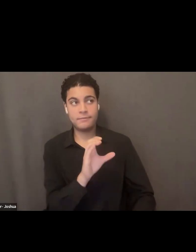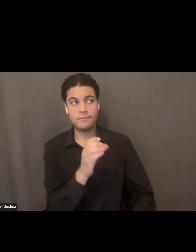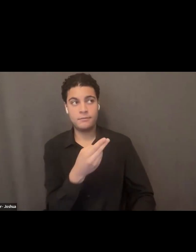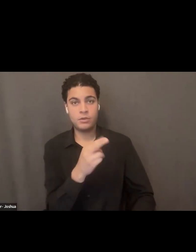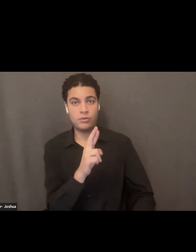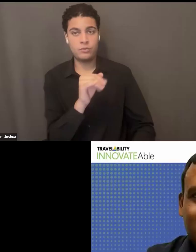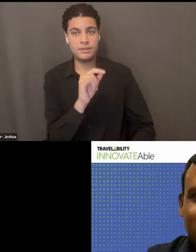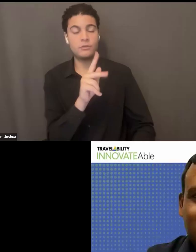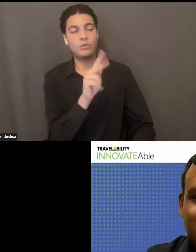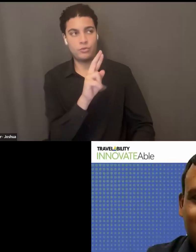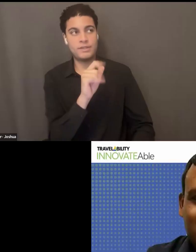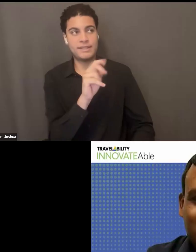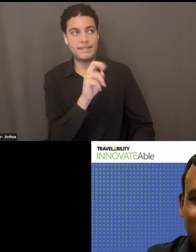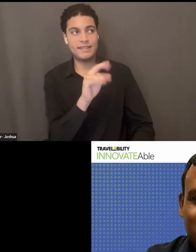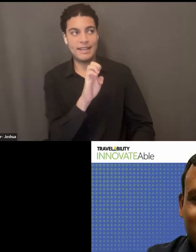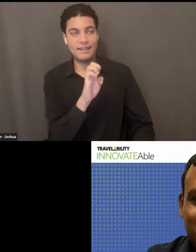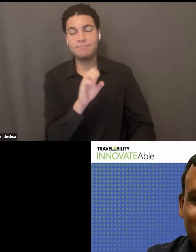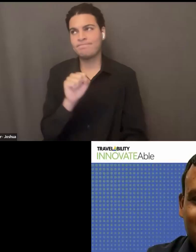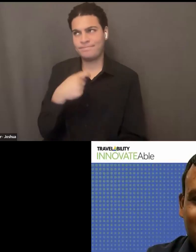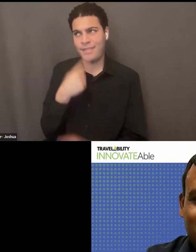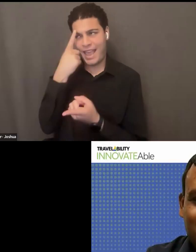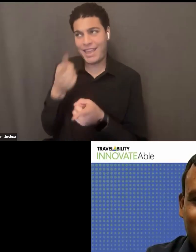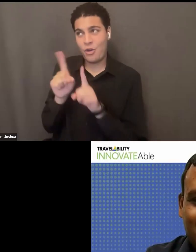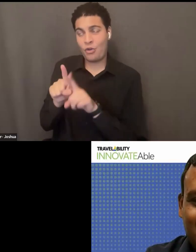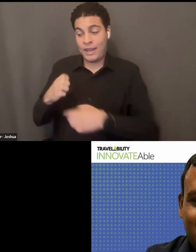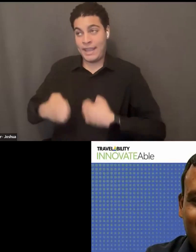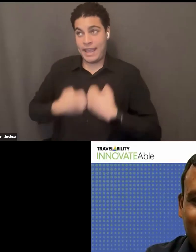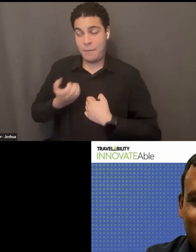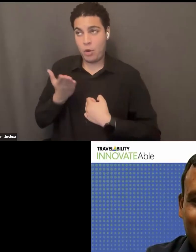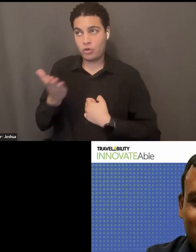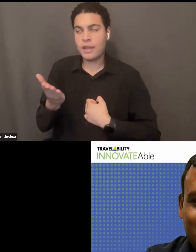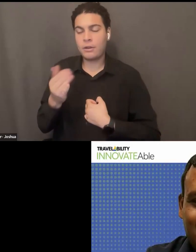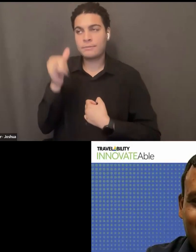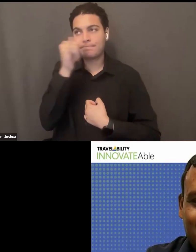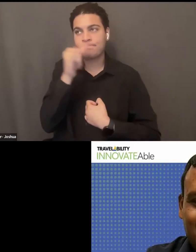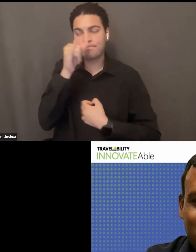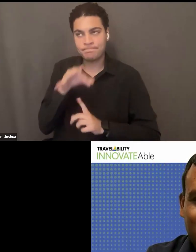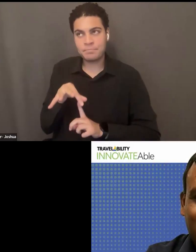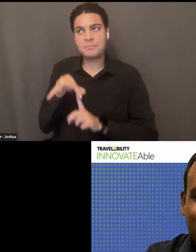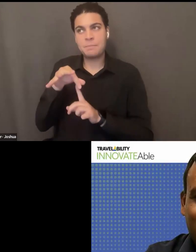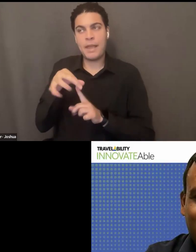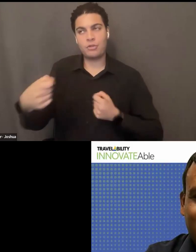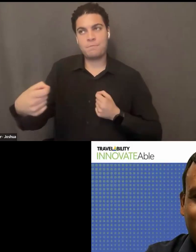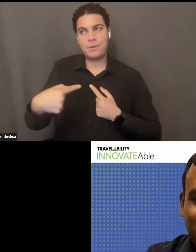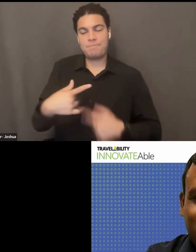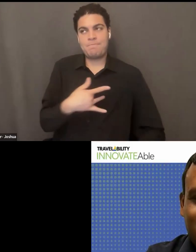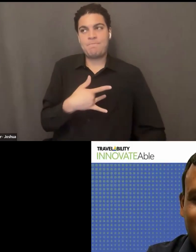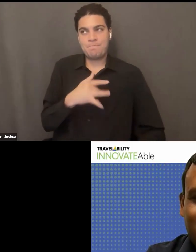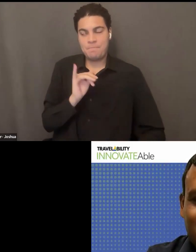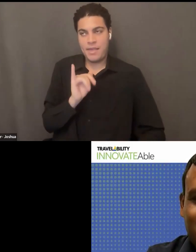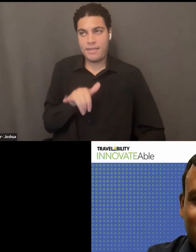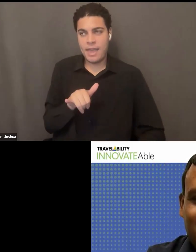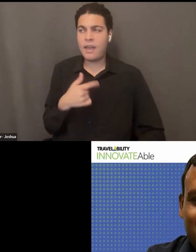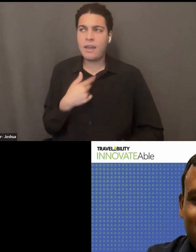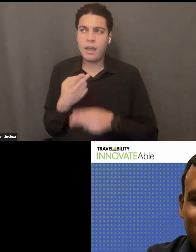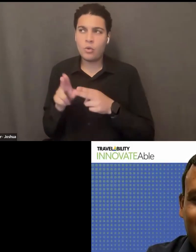Yeah, I agree with you. The emotion in that video is so special and really resonates. I had a quick question about where are